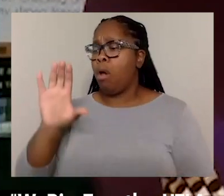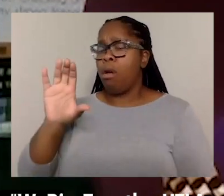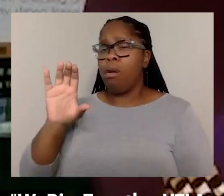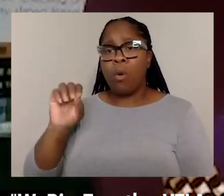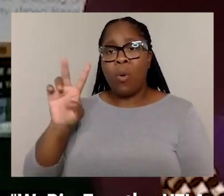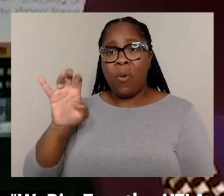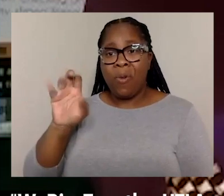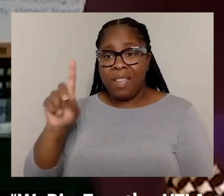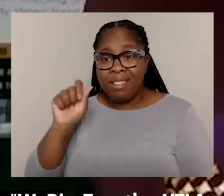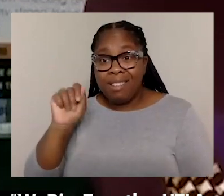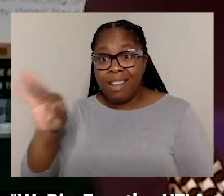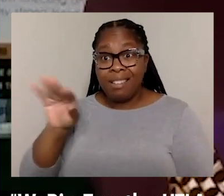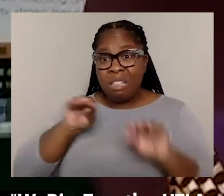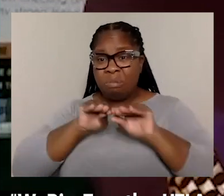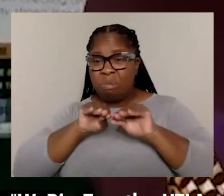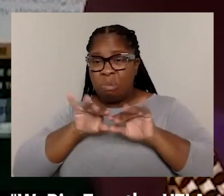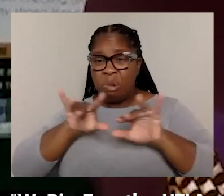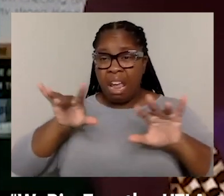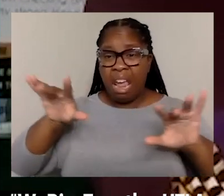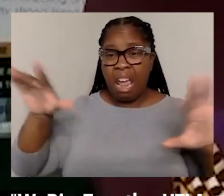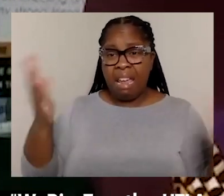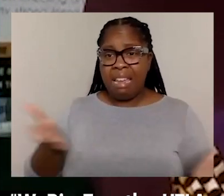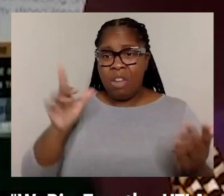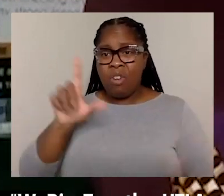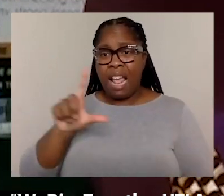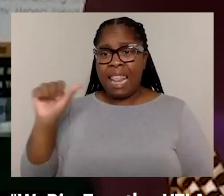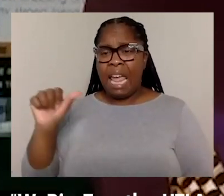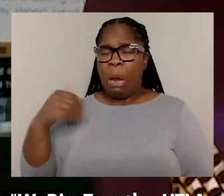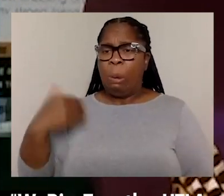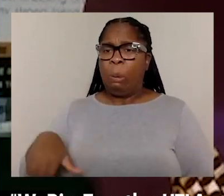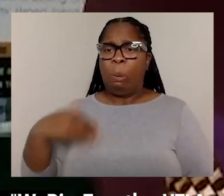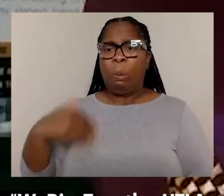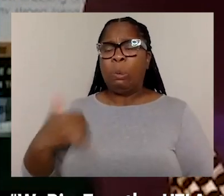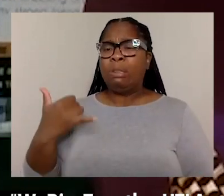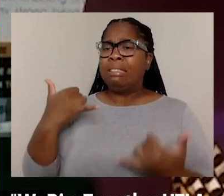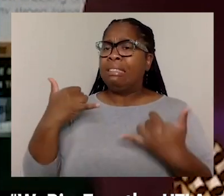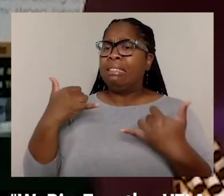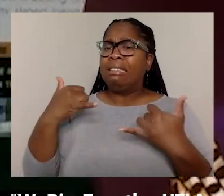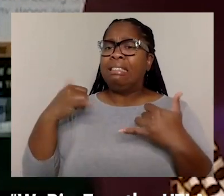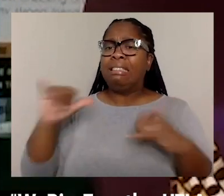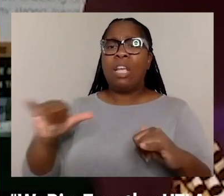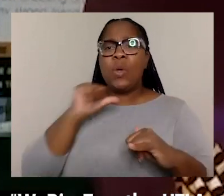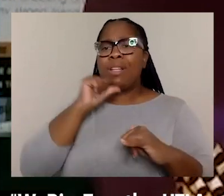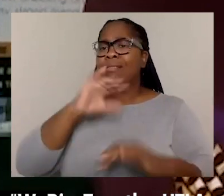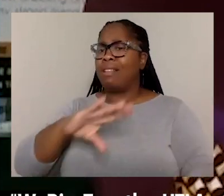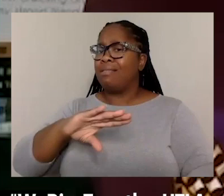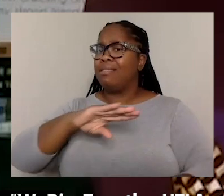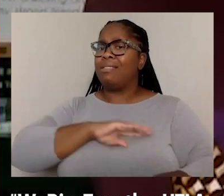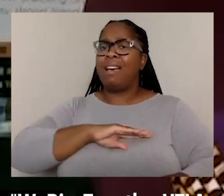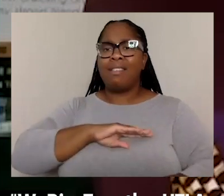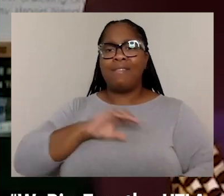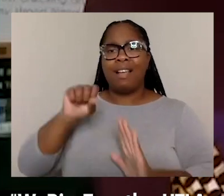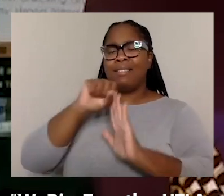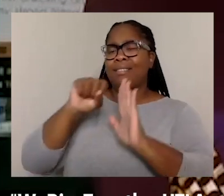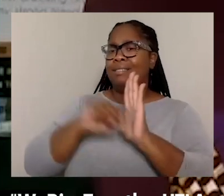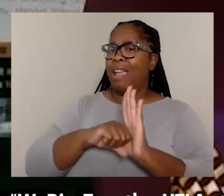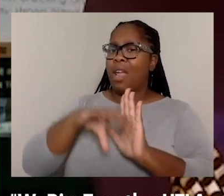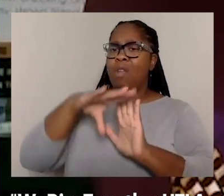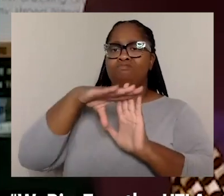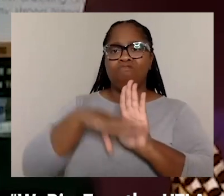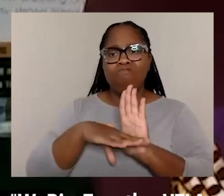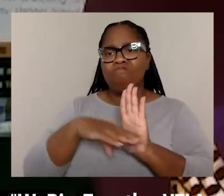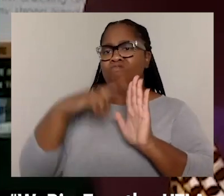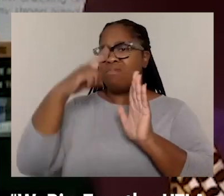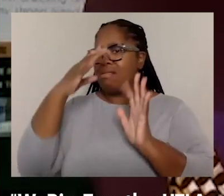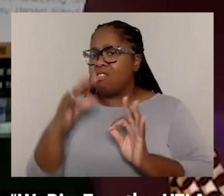LA still far exceeds state guidelines governing the return of students to